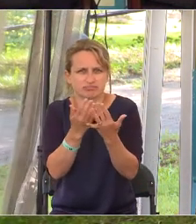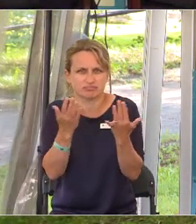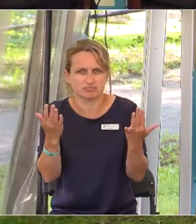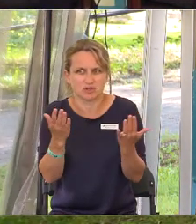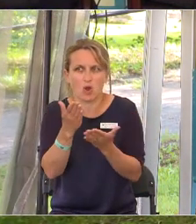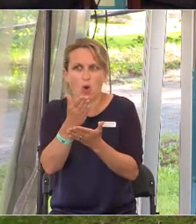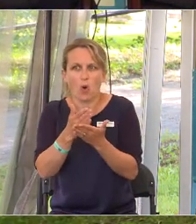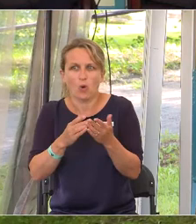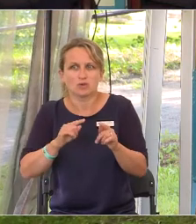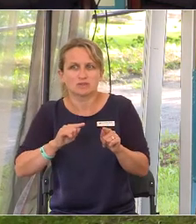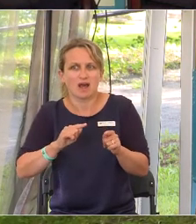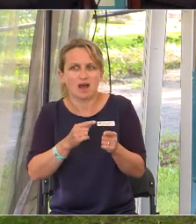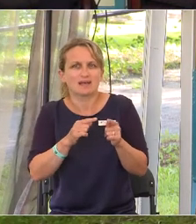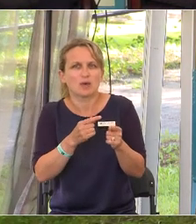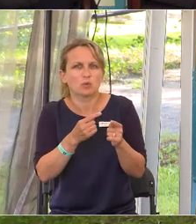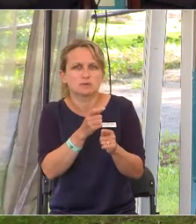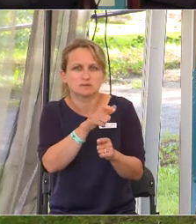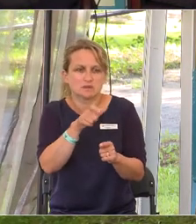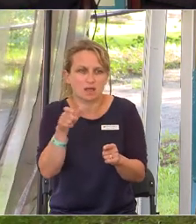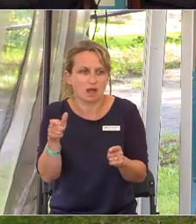they actually thrive on that controversy.